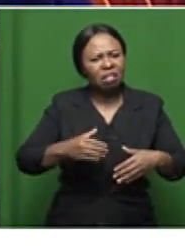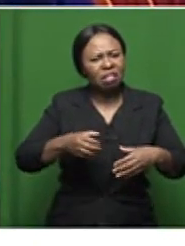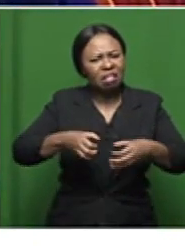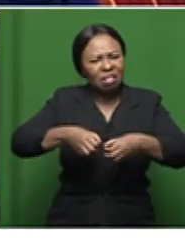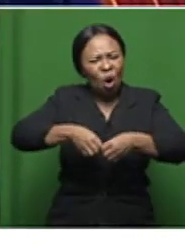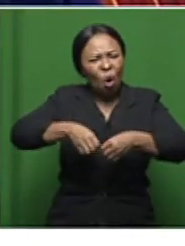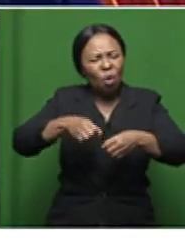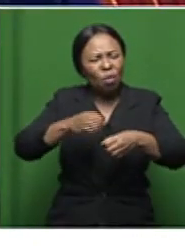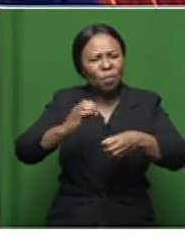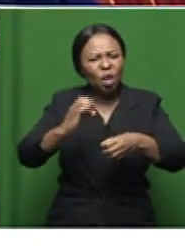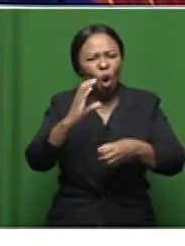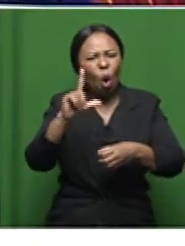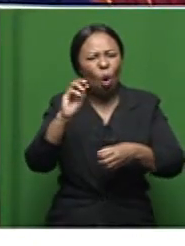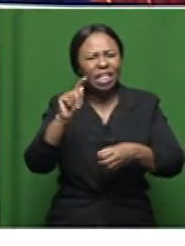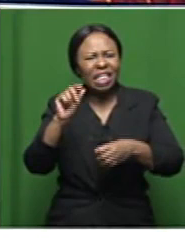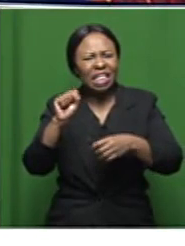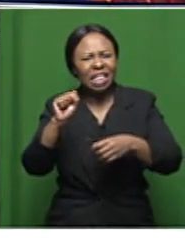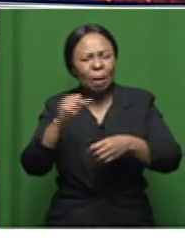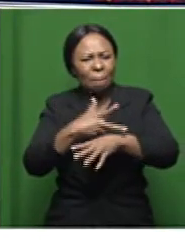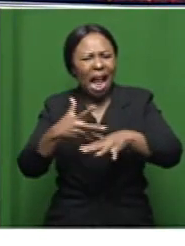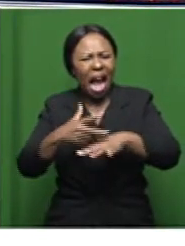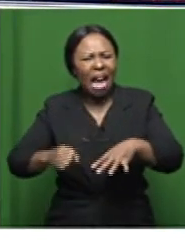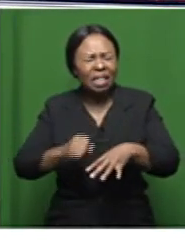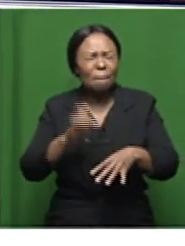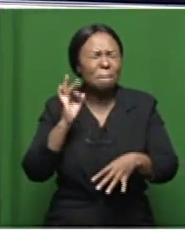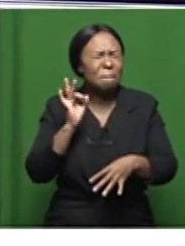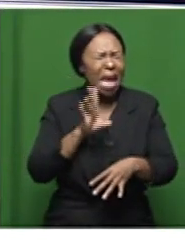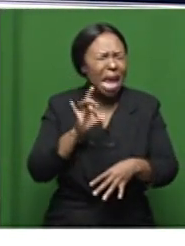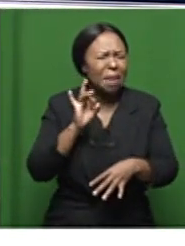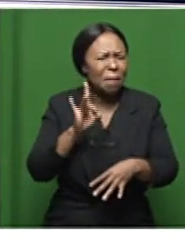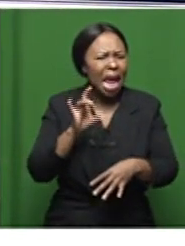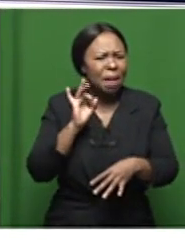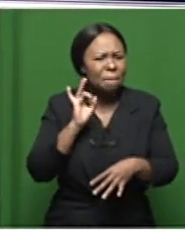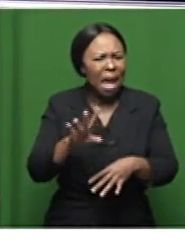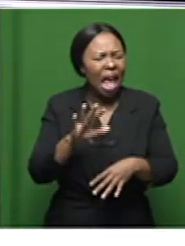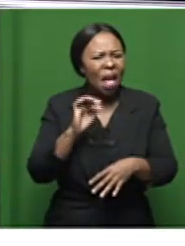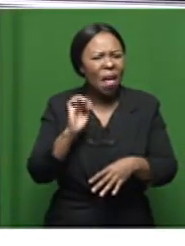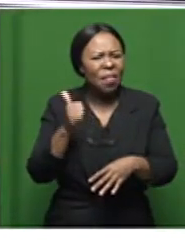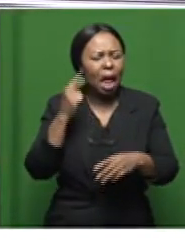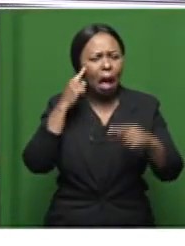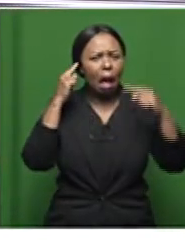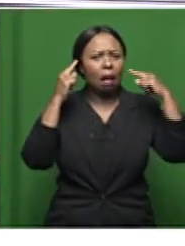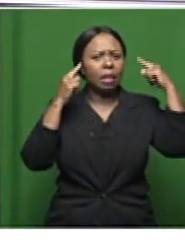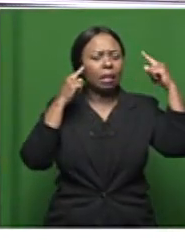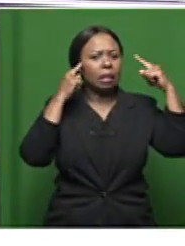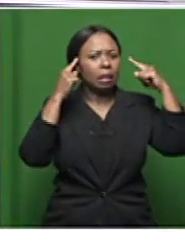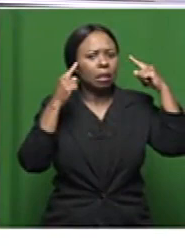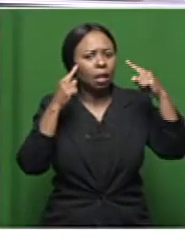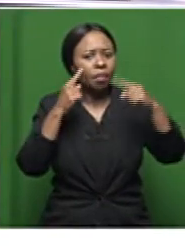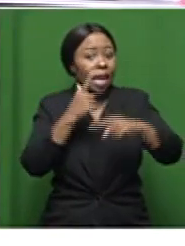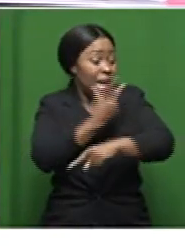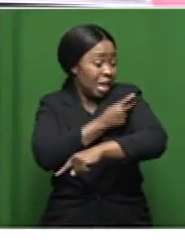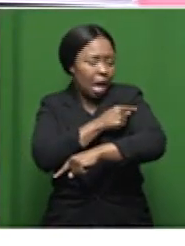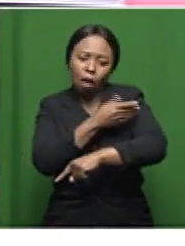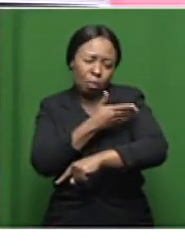painful Sunday, Monday. And then yesterday, ngaba na this thing yokuthi ngiphathwa yisizi ngibanjani. La ngihlabe khona